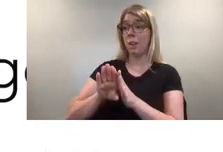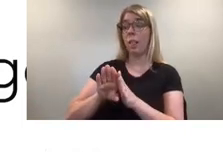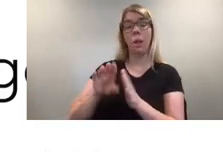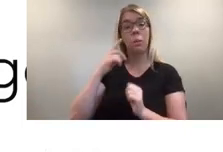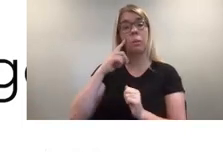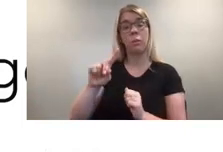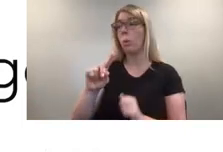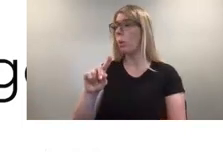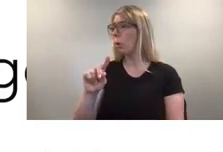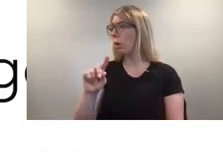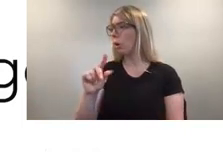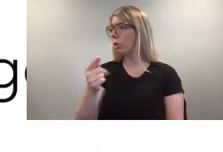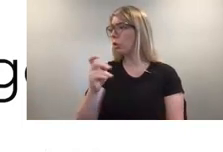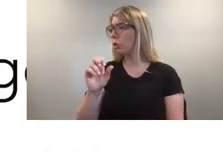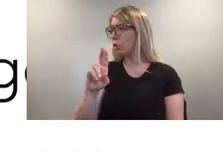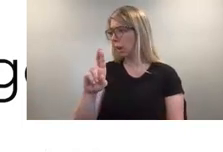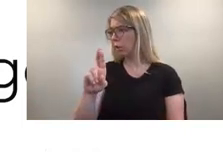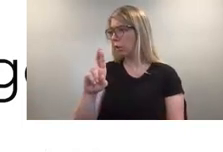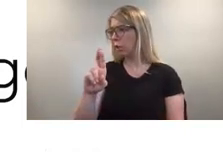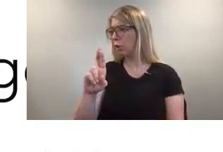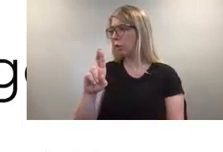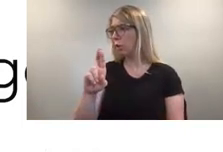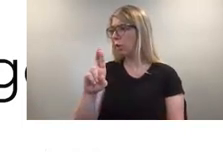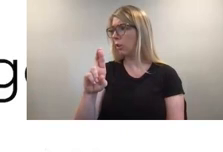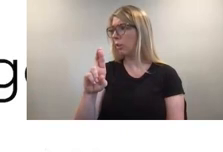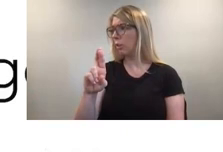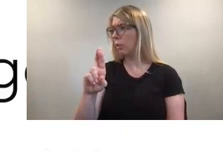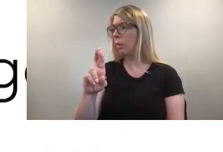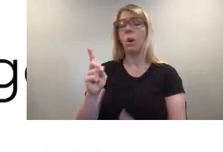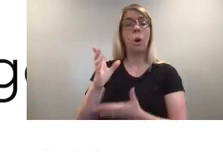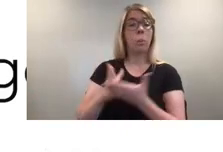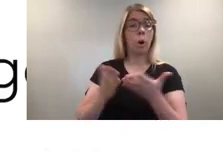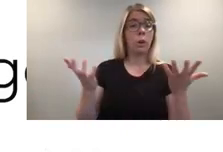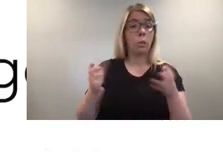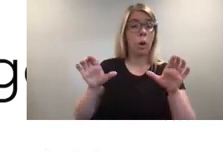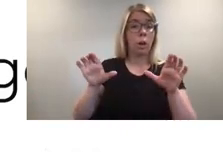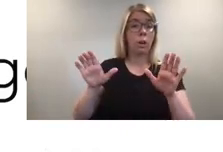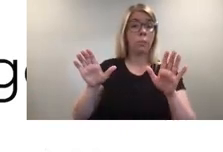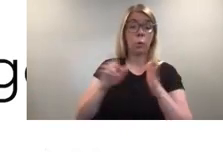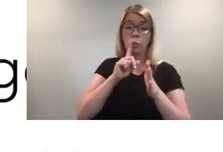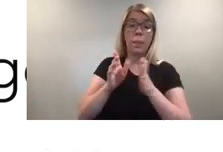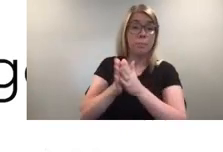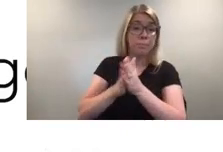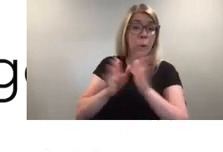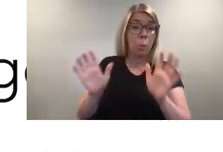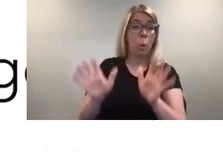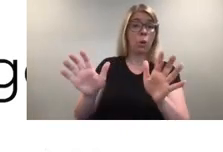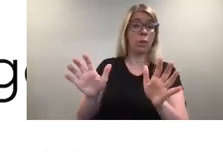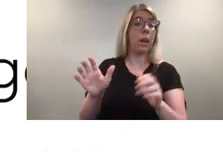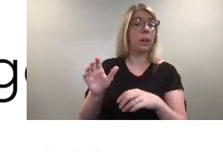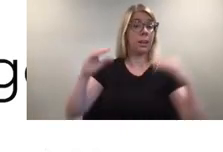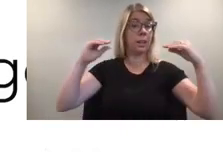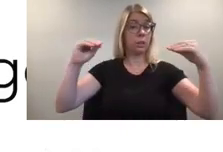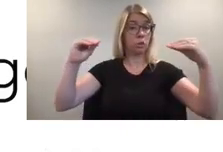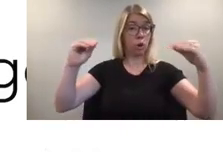University. And so part of what motivated the instructors to engage their students this way was the fact that women, and especially women